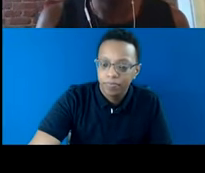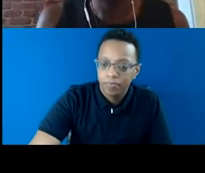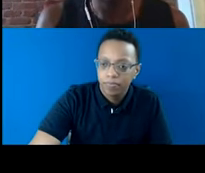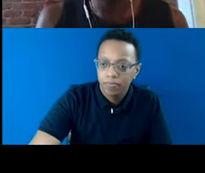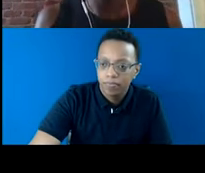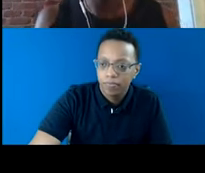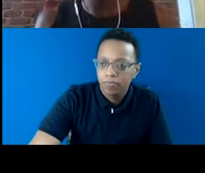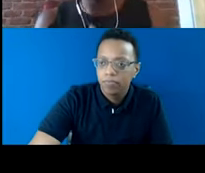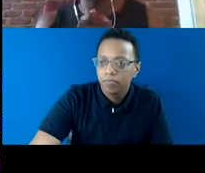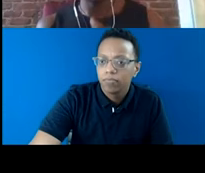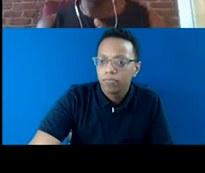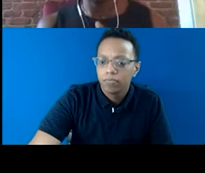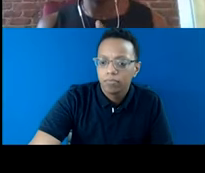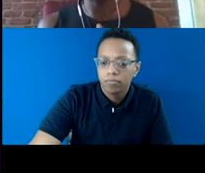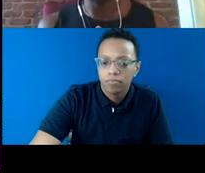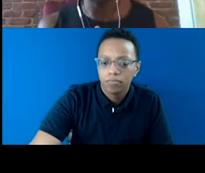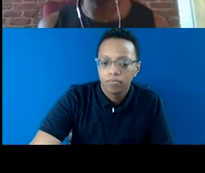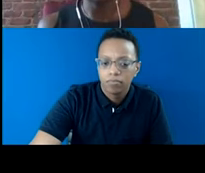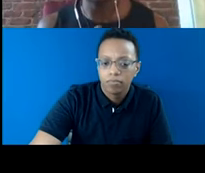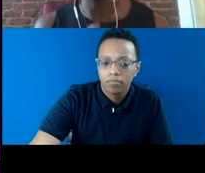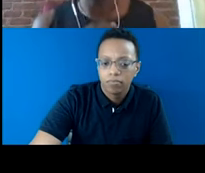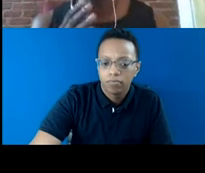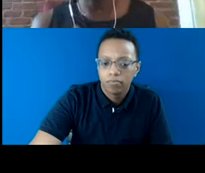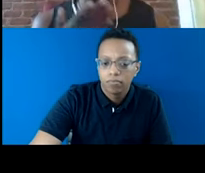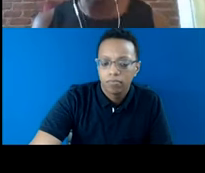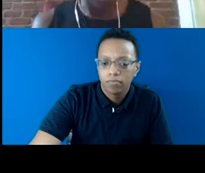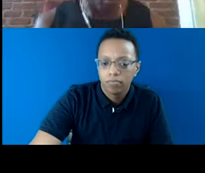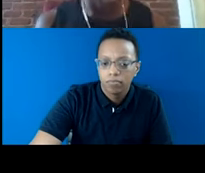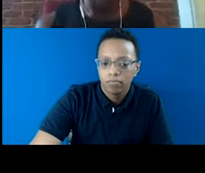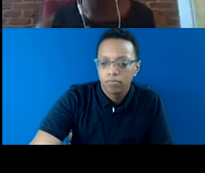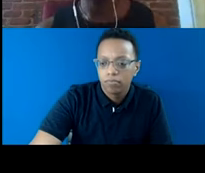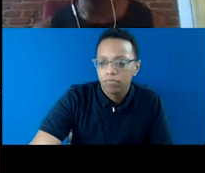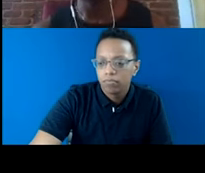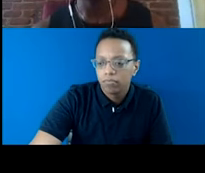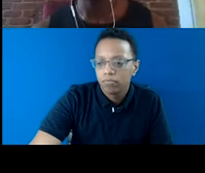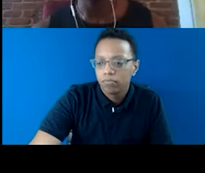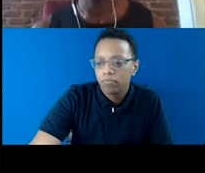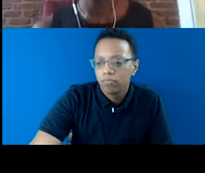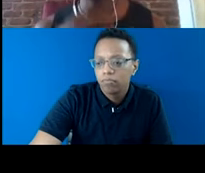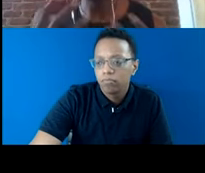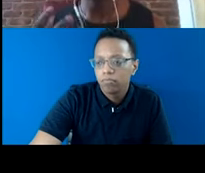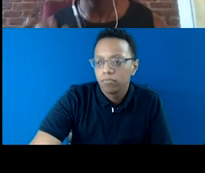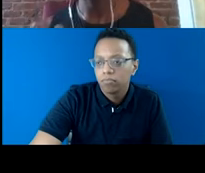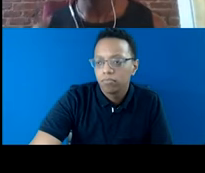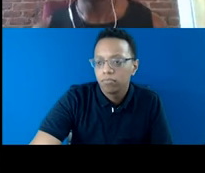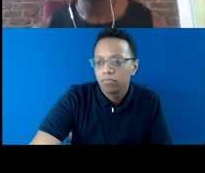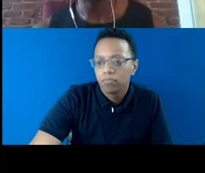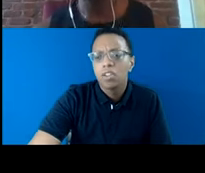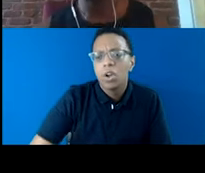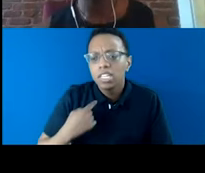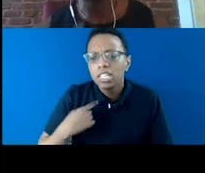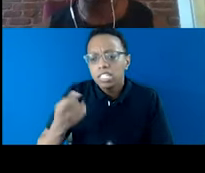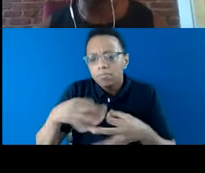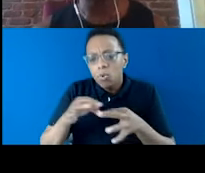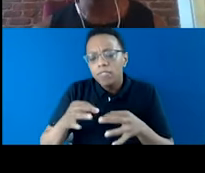So the reason I showed this is because I think it's very, very important for us to also take Indigenous ways of understanding